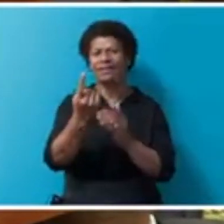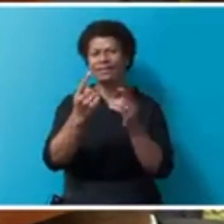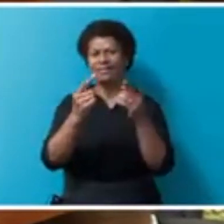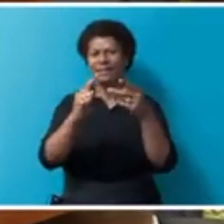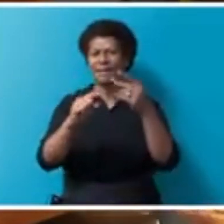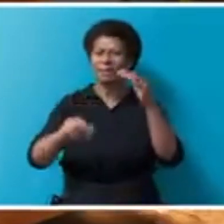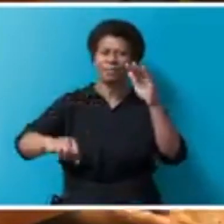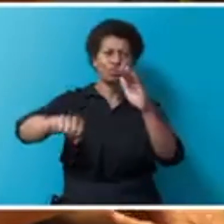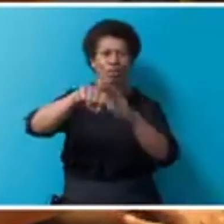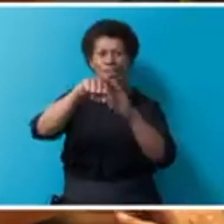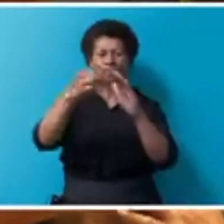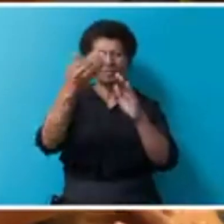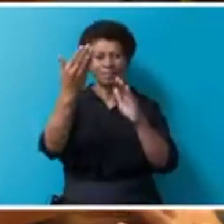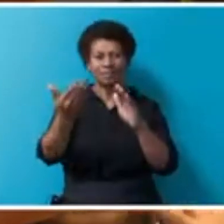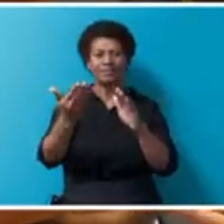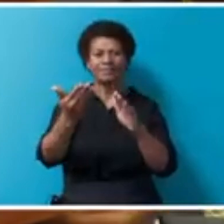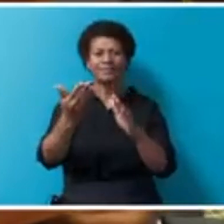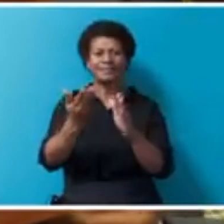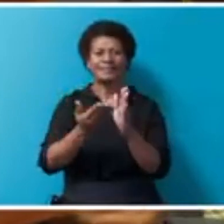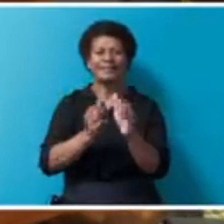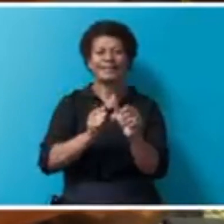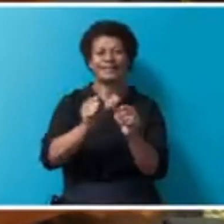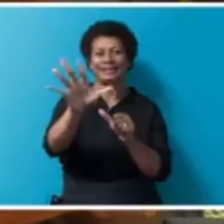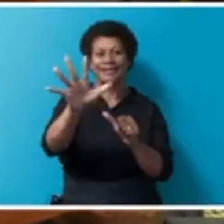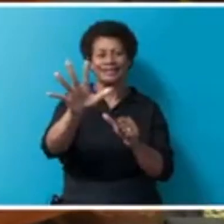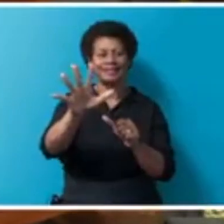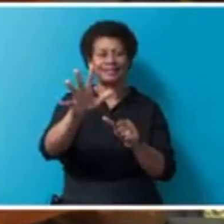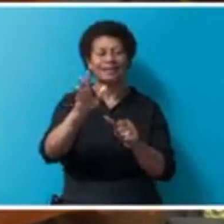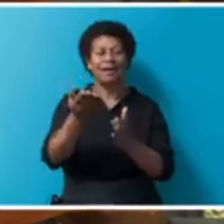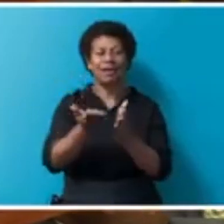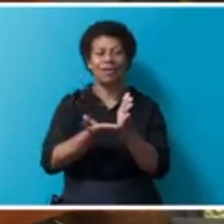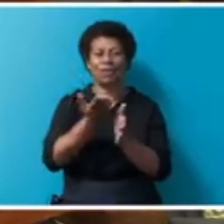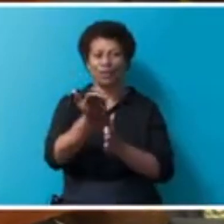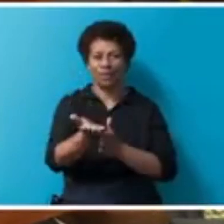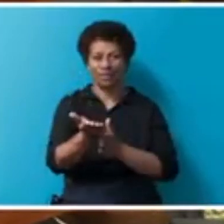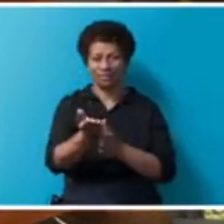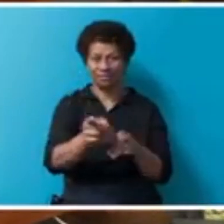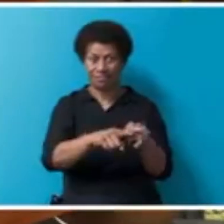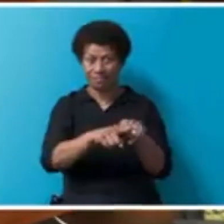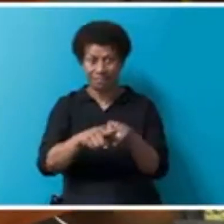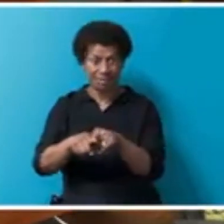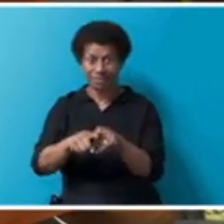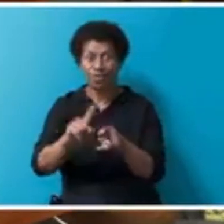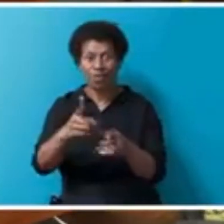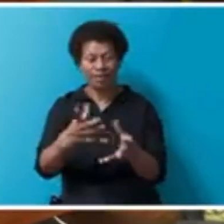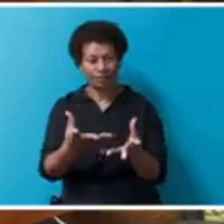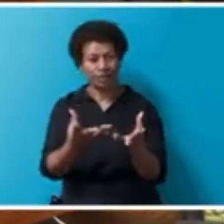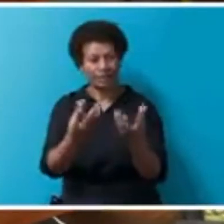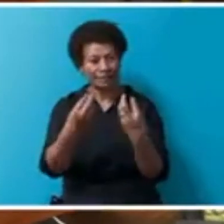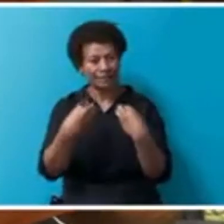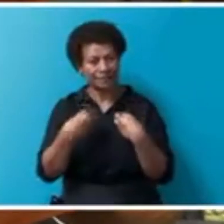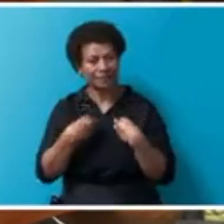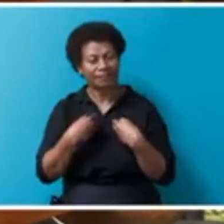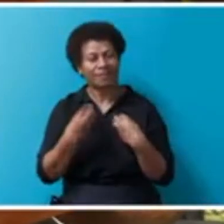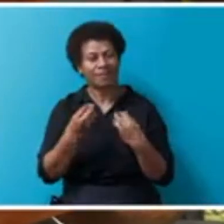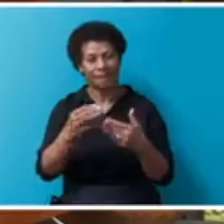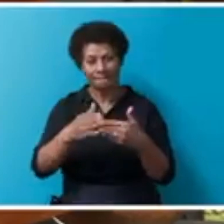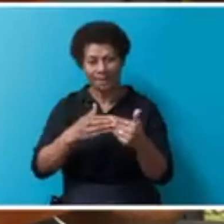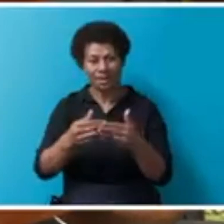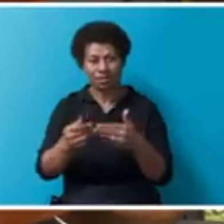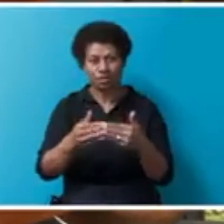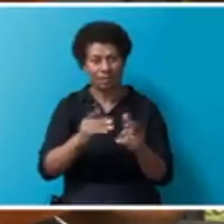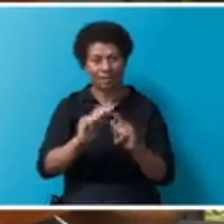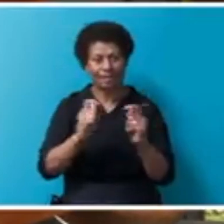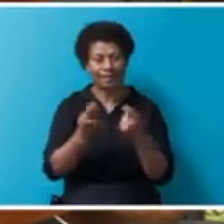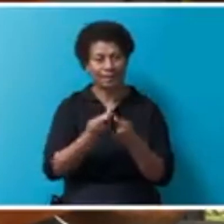Overall Excellence Award, sir. These awards are a testament to the exceptional efforts of our management team and